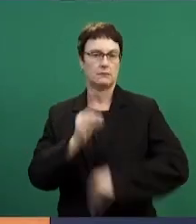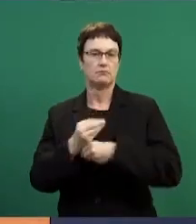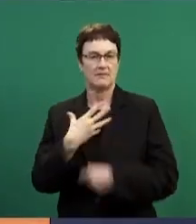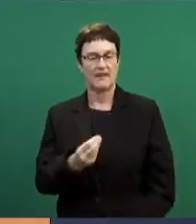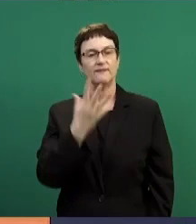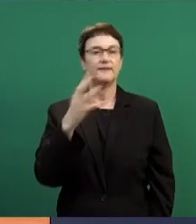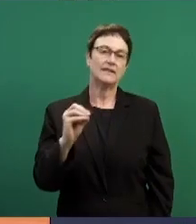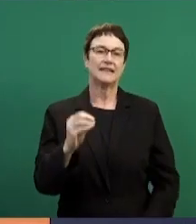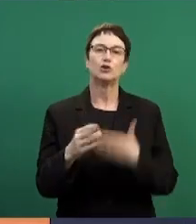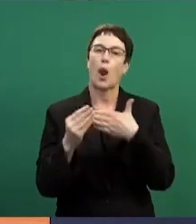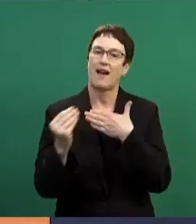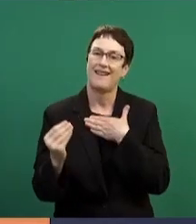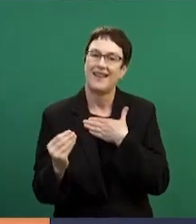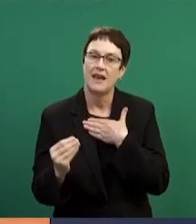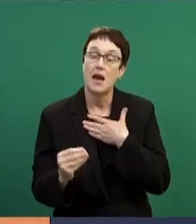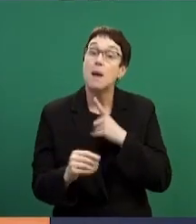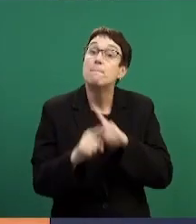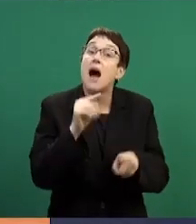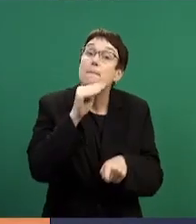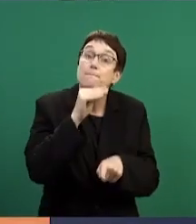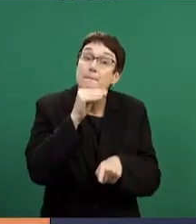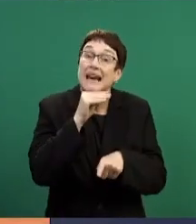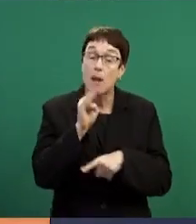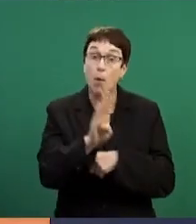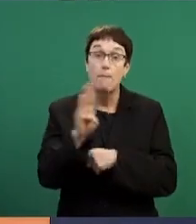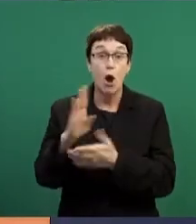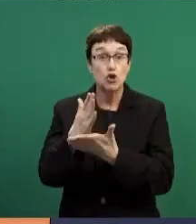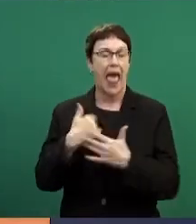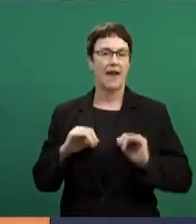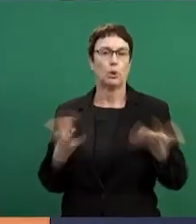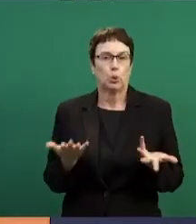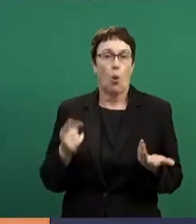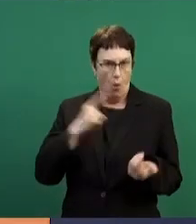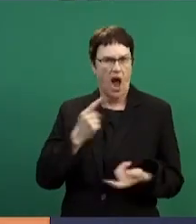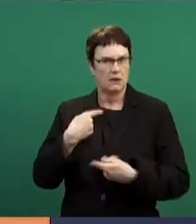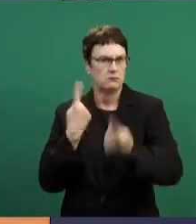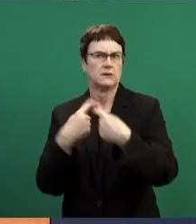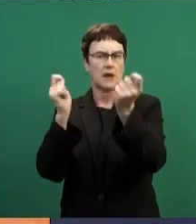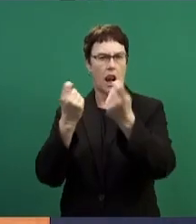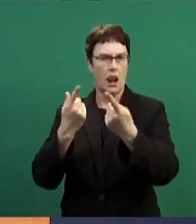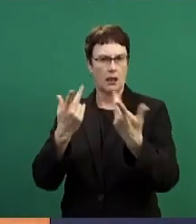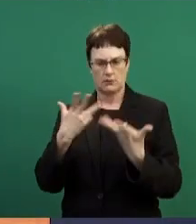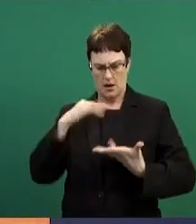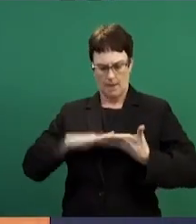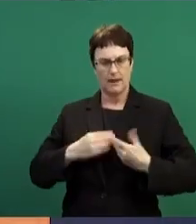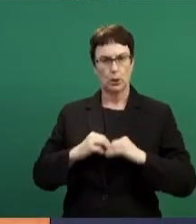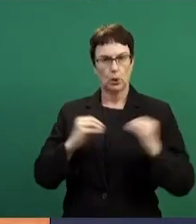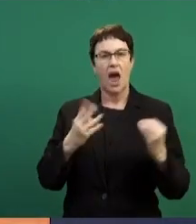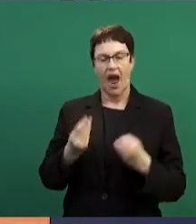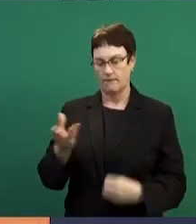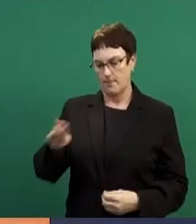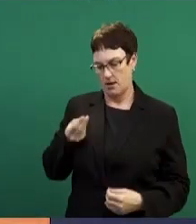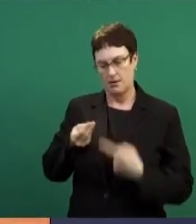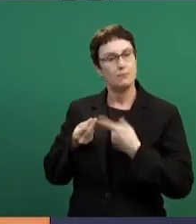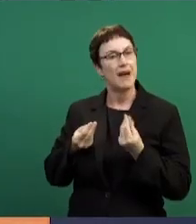$50. But I no longer have Bloomberg shares. They're gone. So whatever happens with the $50,